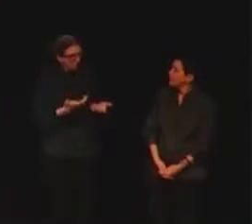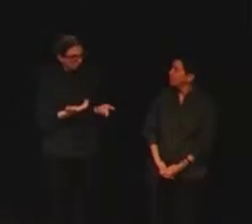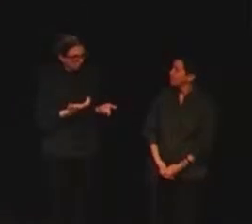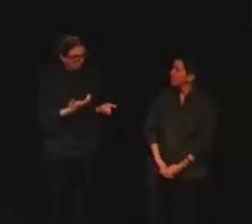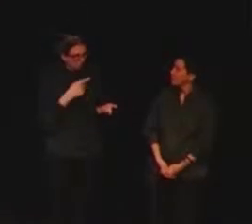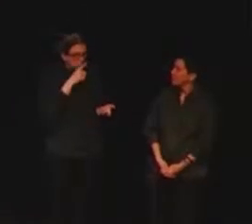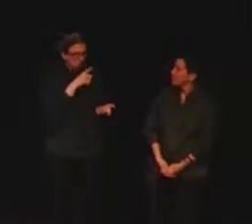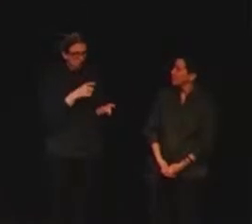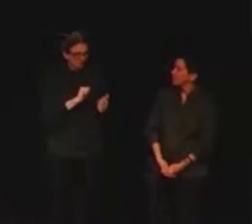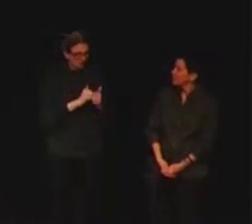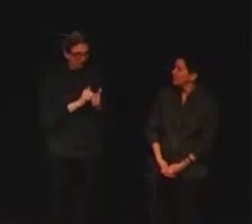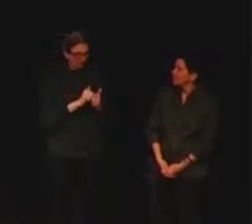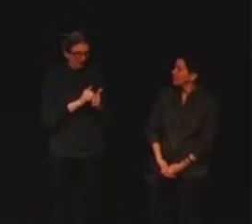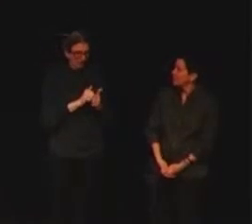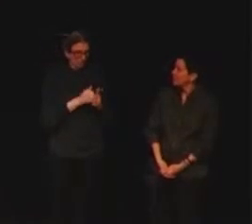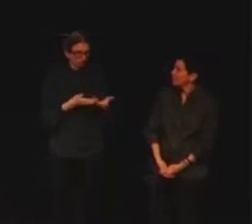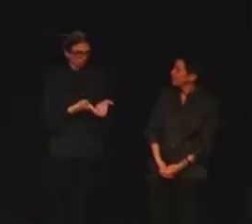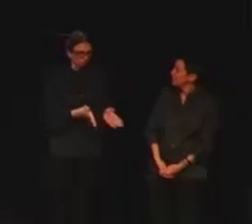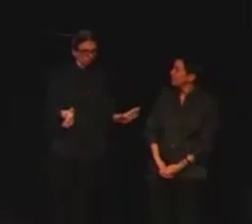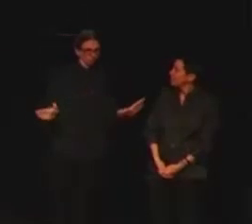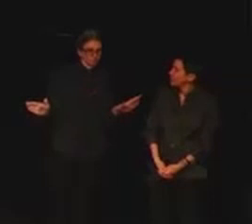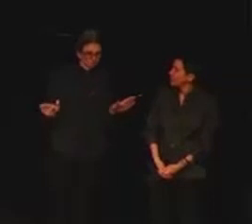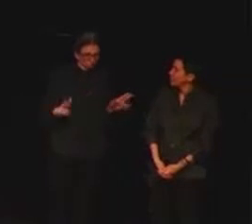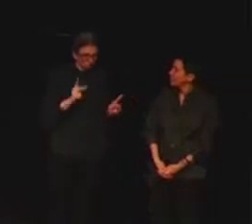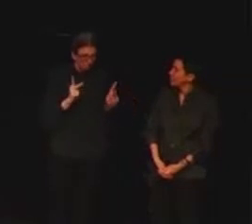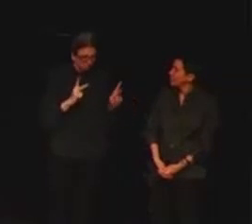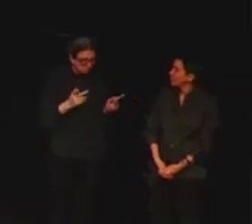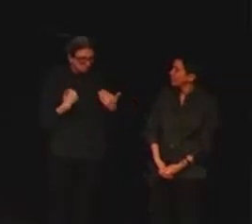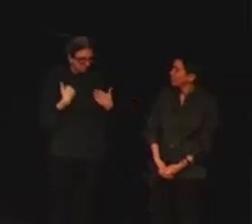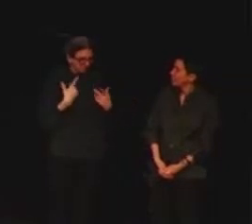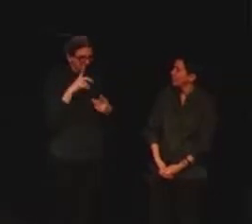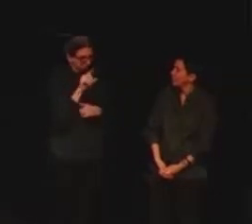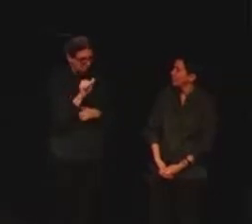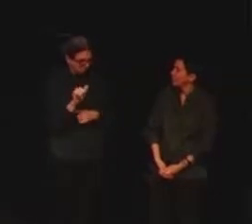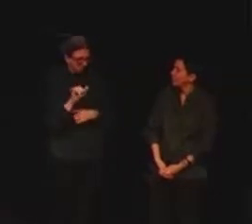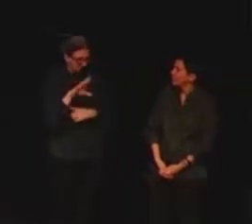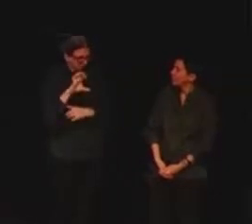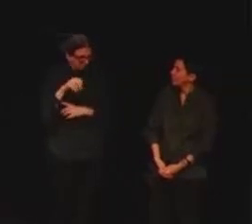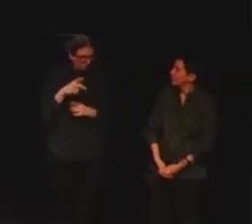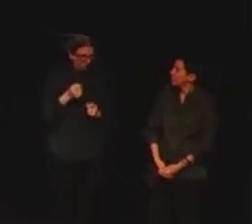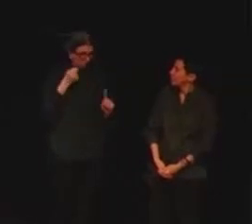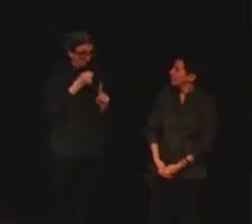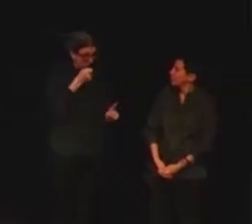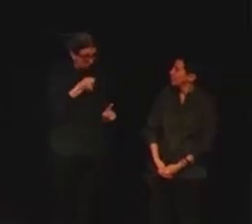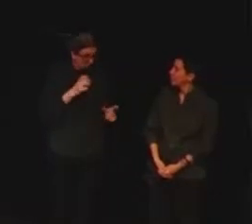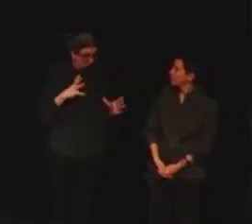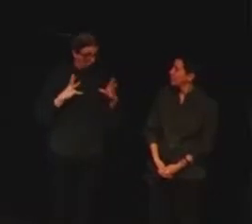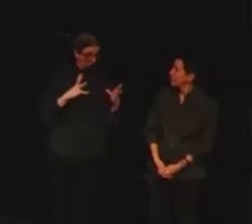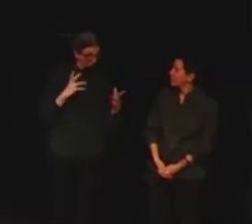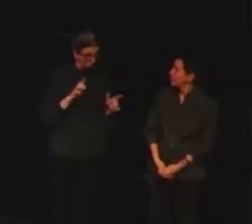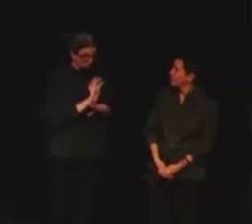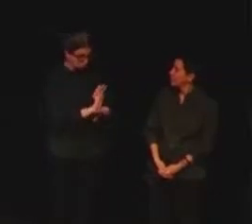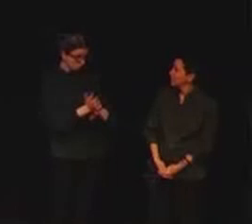wider involvement by people with specific disabilities like CP could make an impact on Hollywood at large? Because I